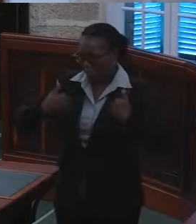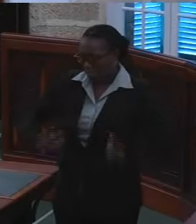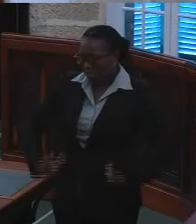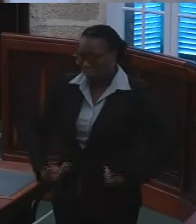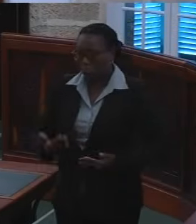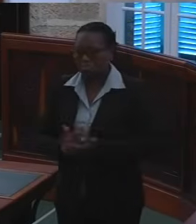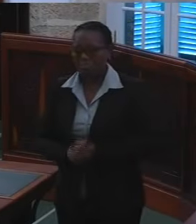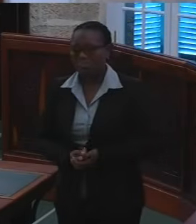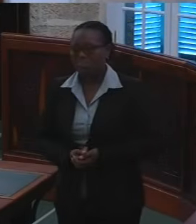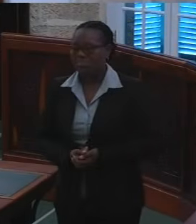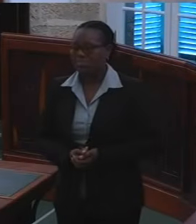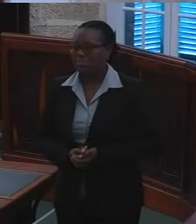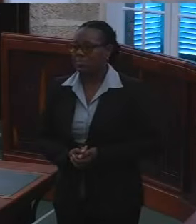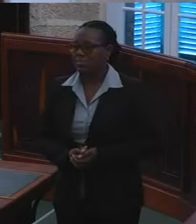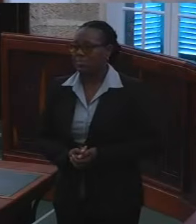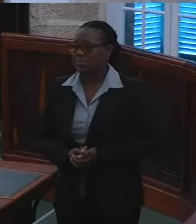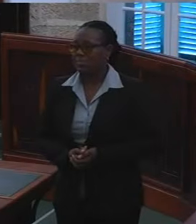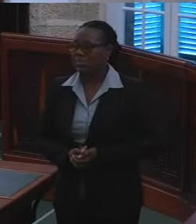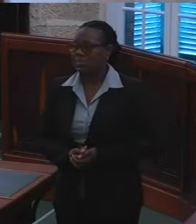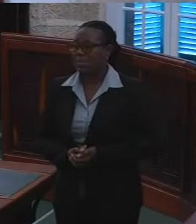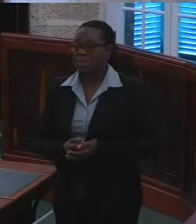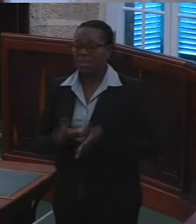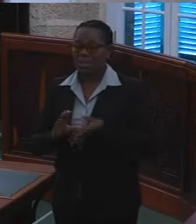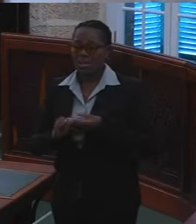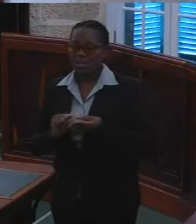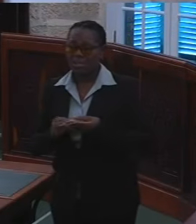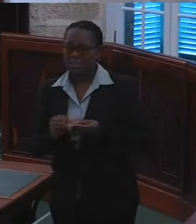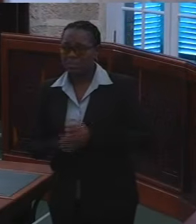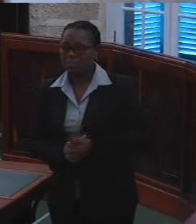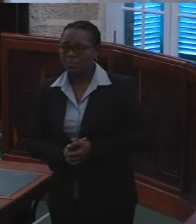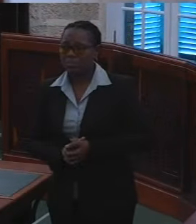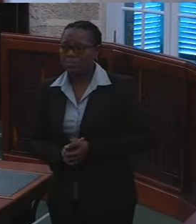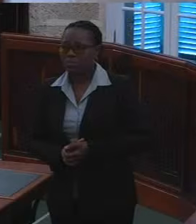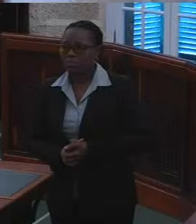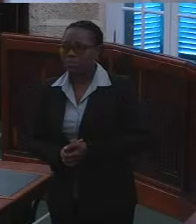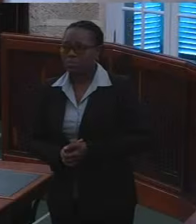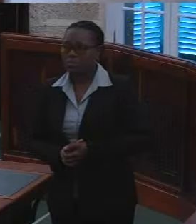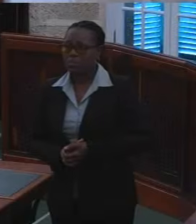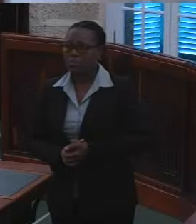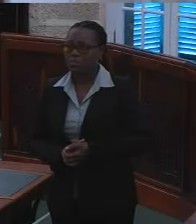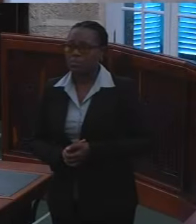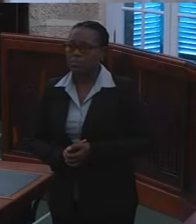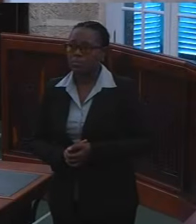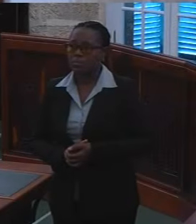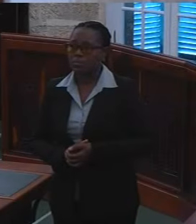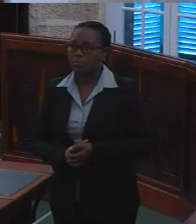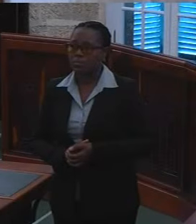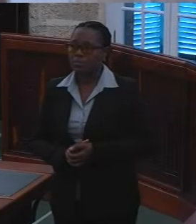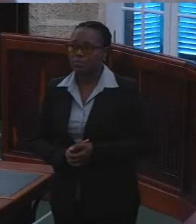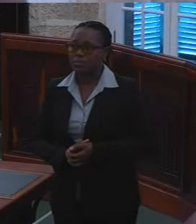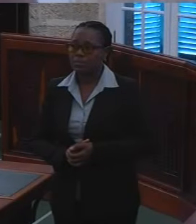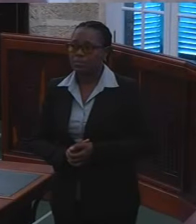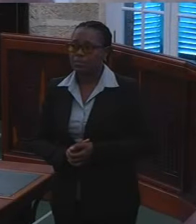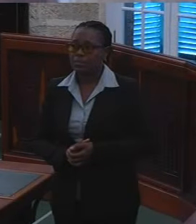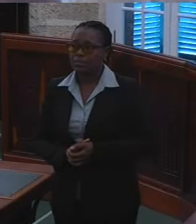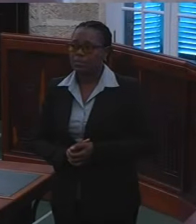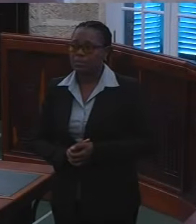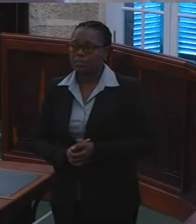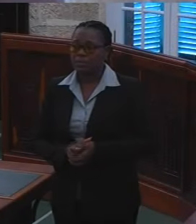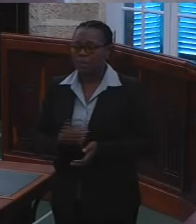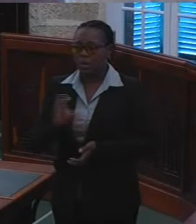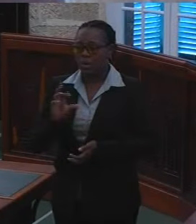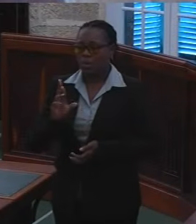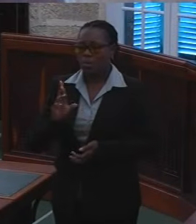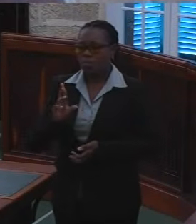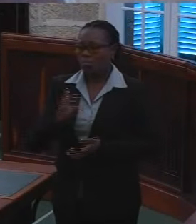pharmacological. And when I say pharmacological, I'm not saying so because it would take me back to my